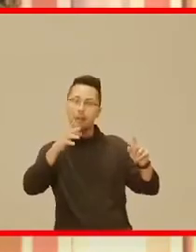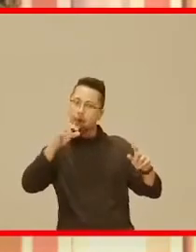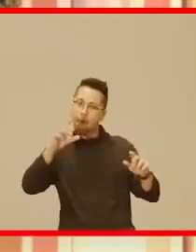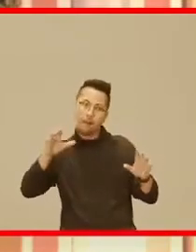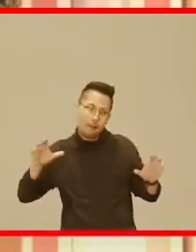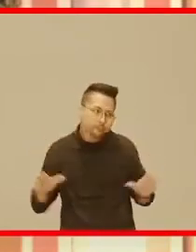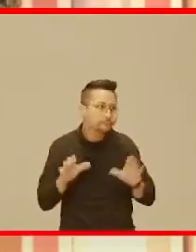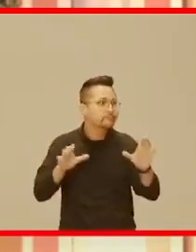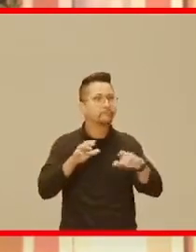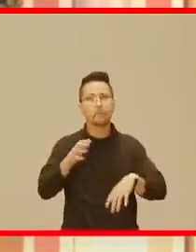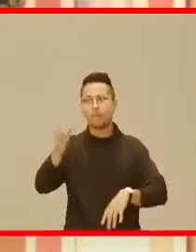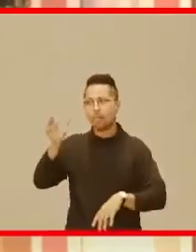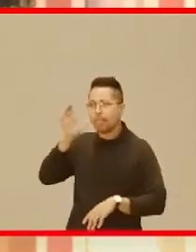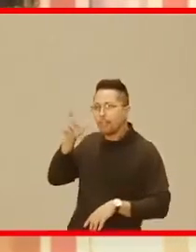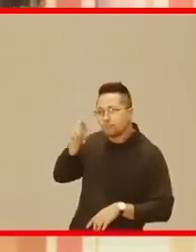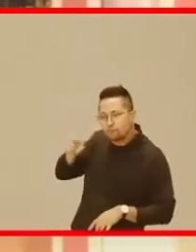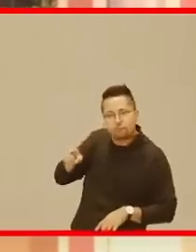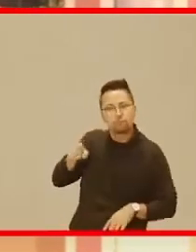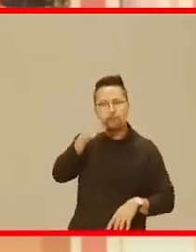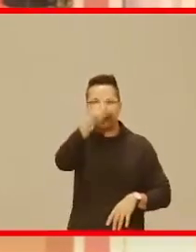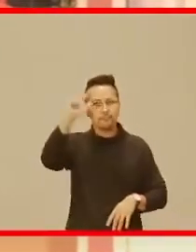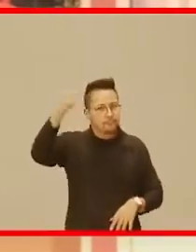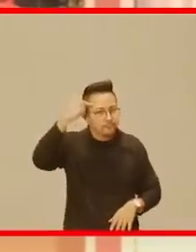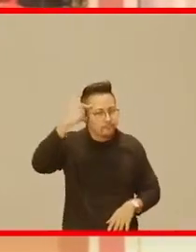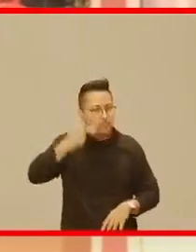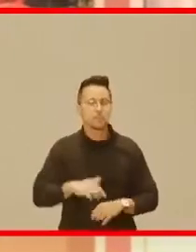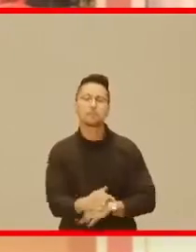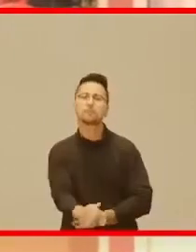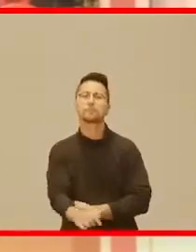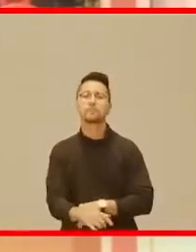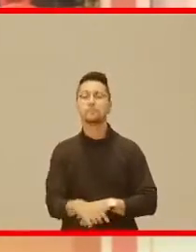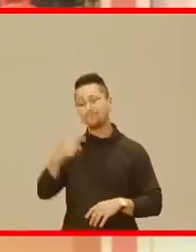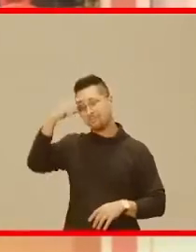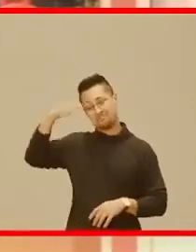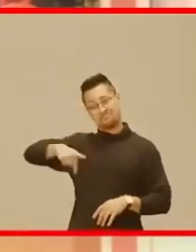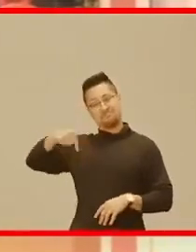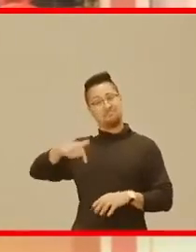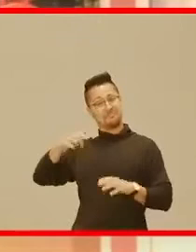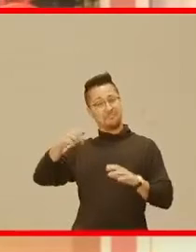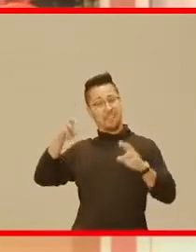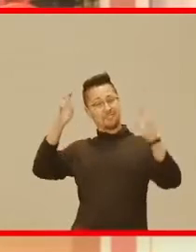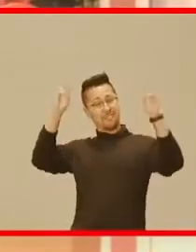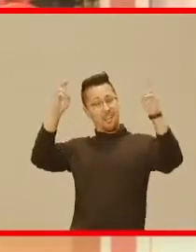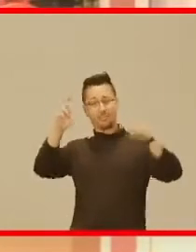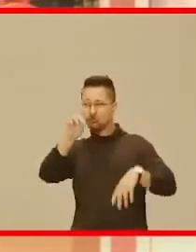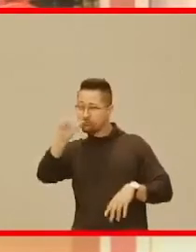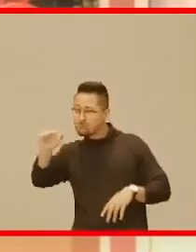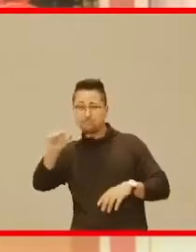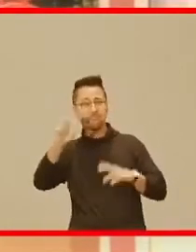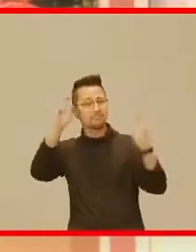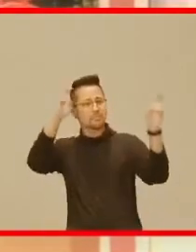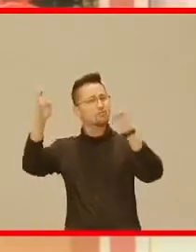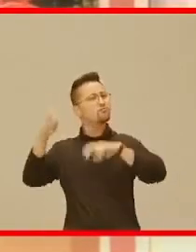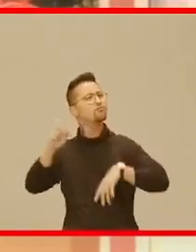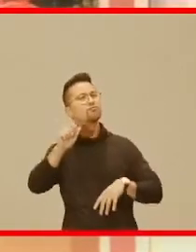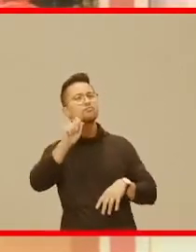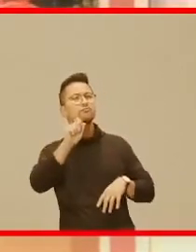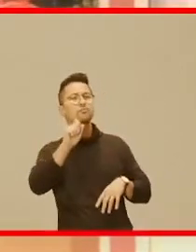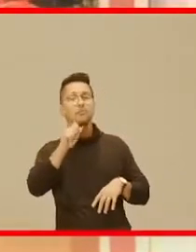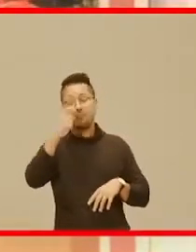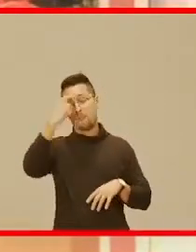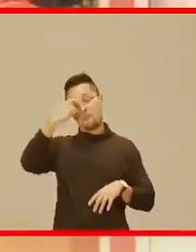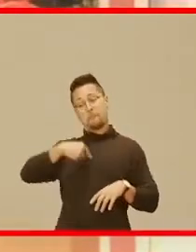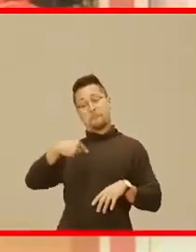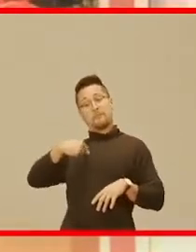have your voice in the halls of the Capitol. And for this cause, for disability issues. So what kind of issues are you looking at? So for